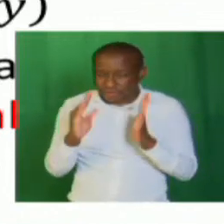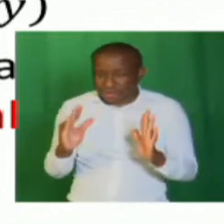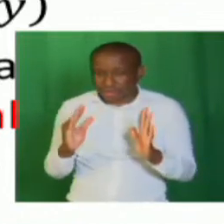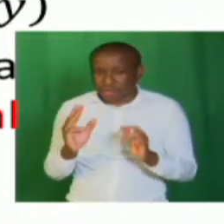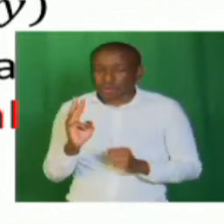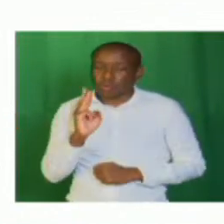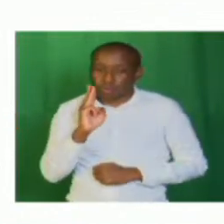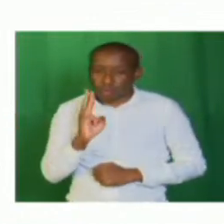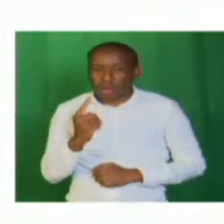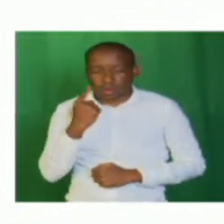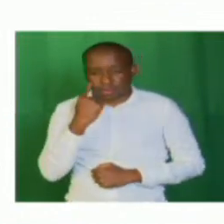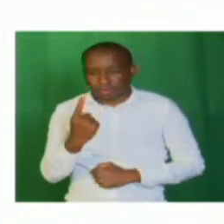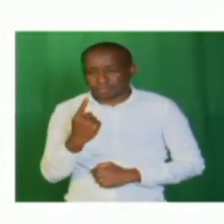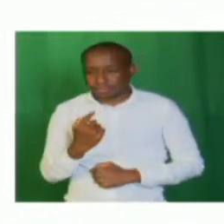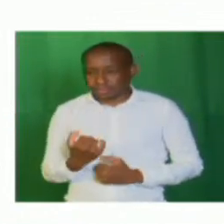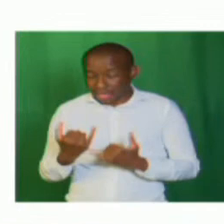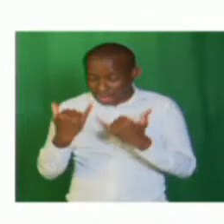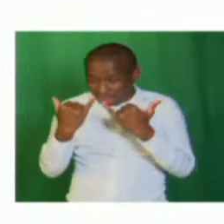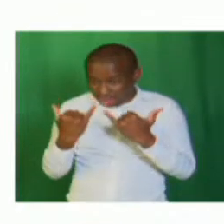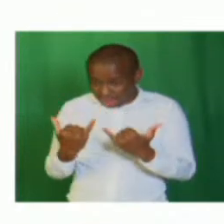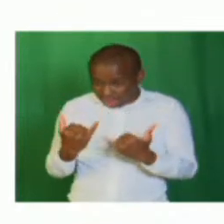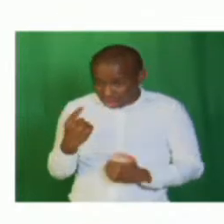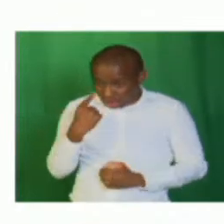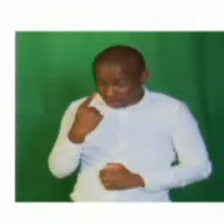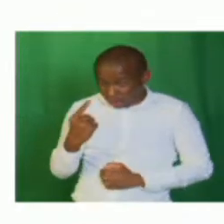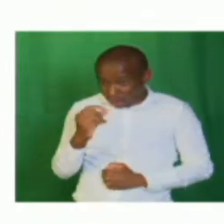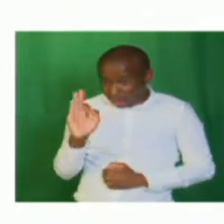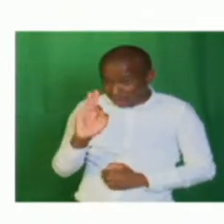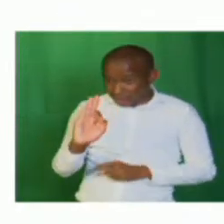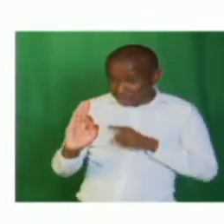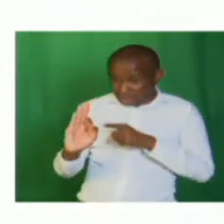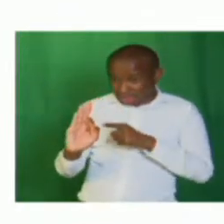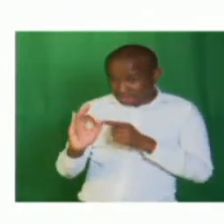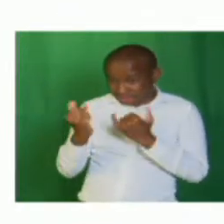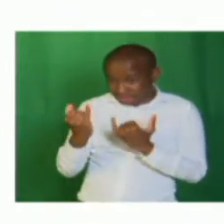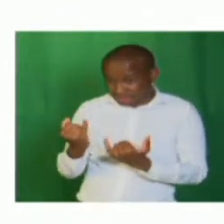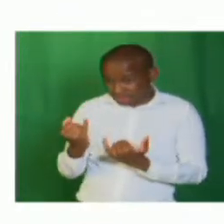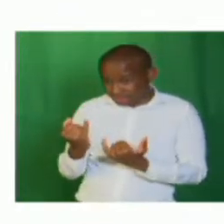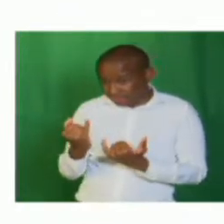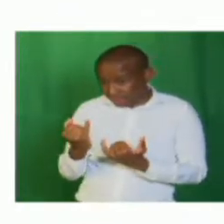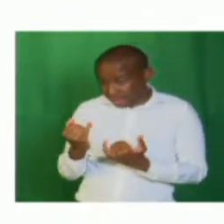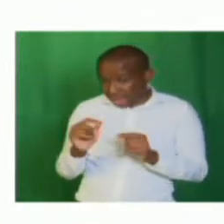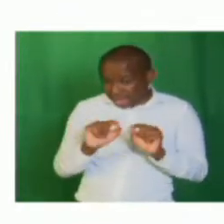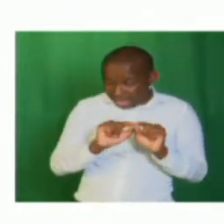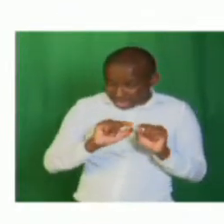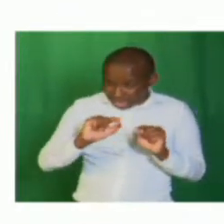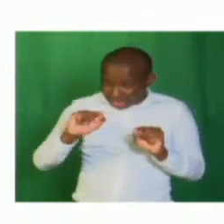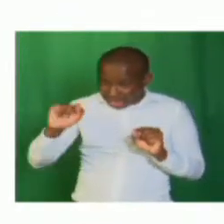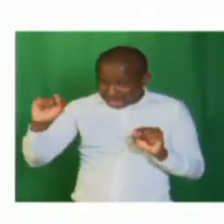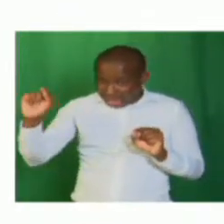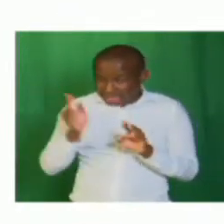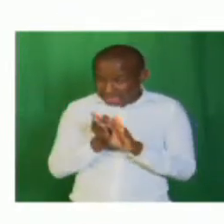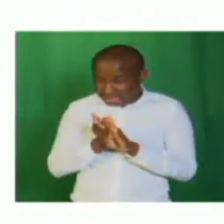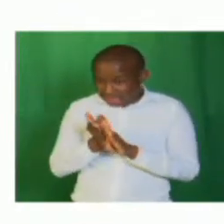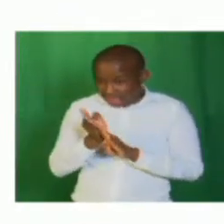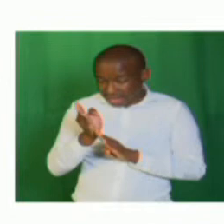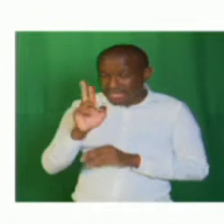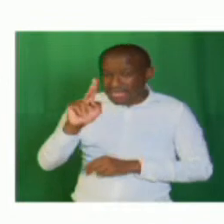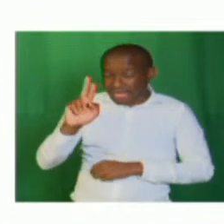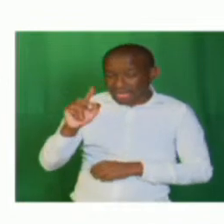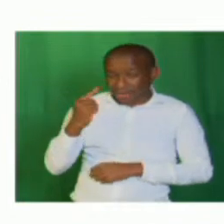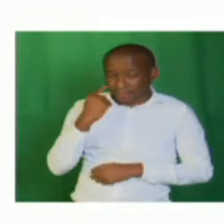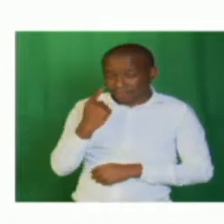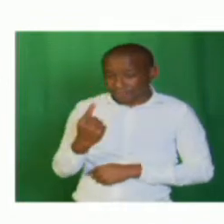look at this one. So here is our function. It is this straight line here. Our function is this straight